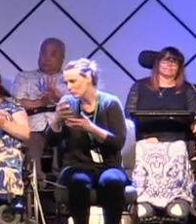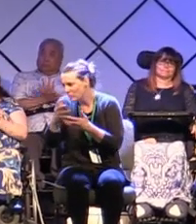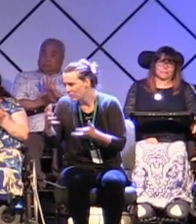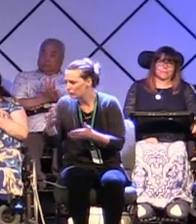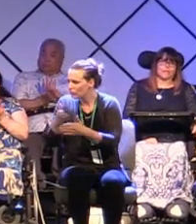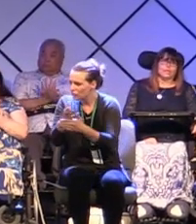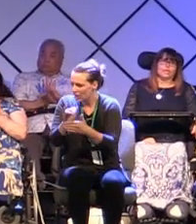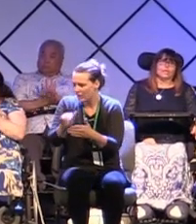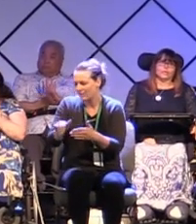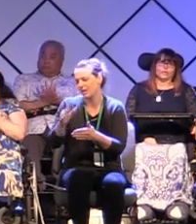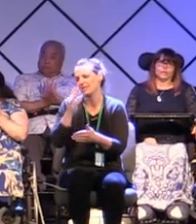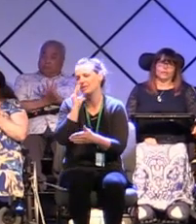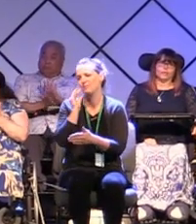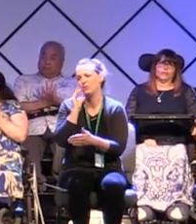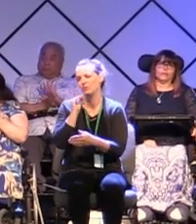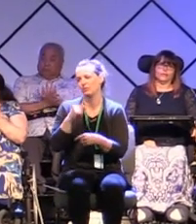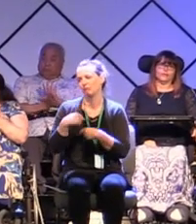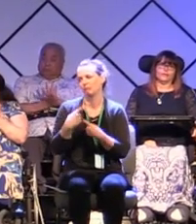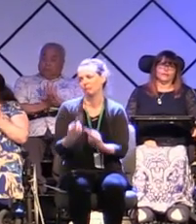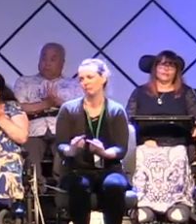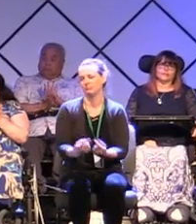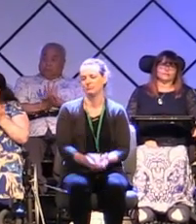the class.